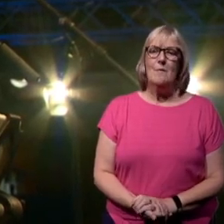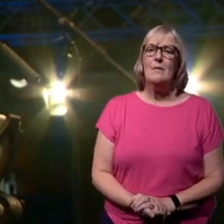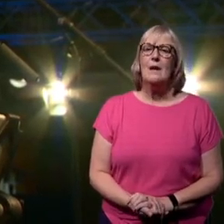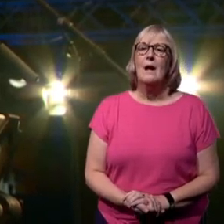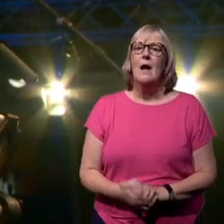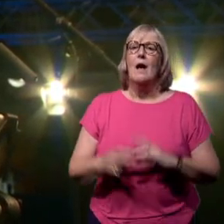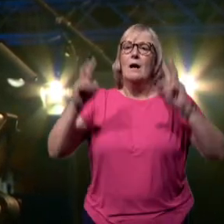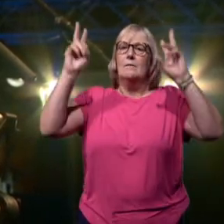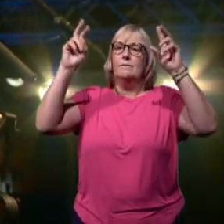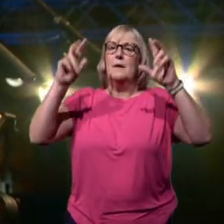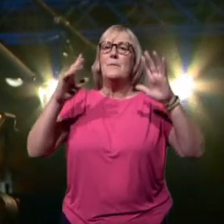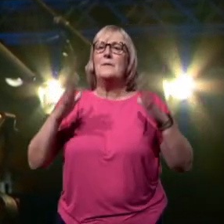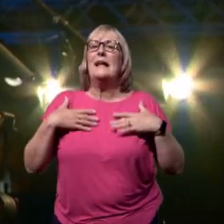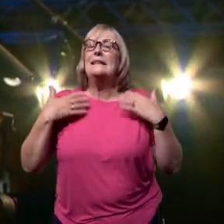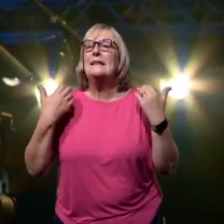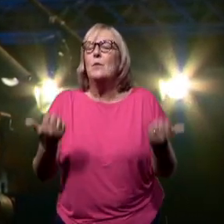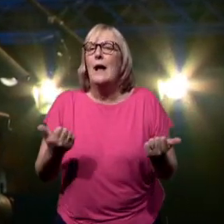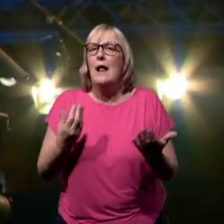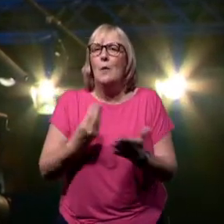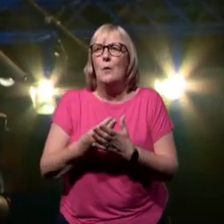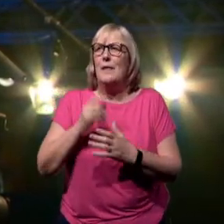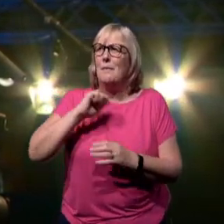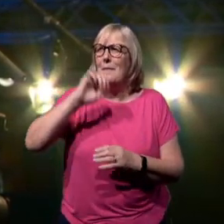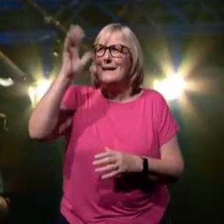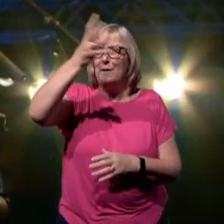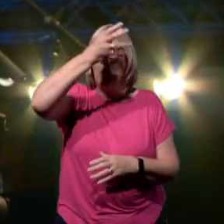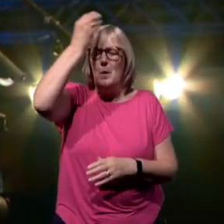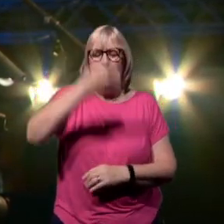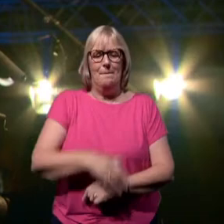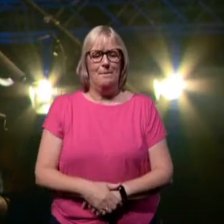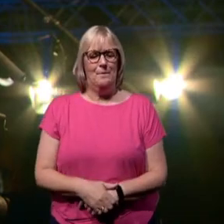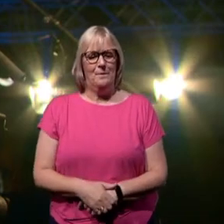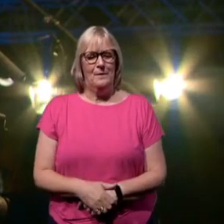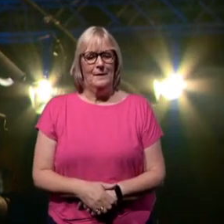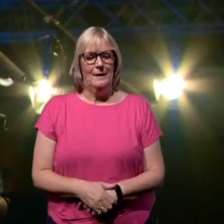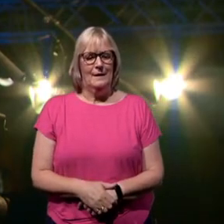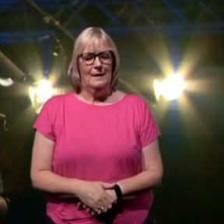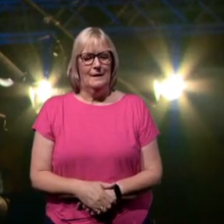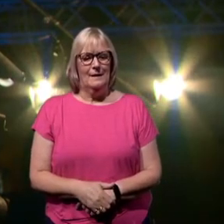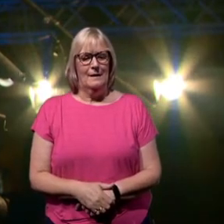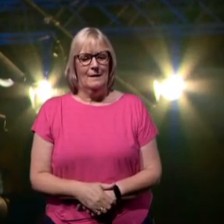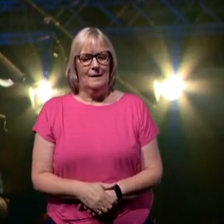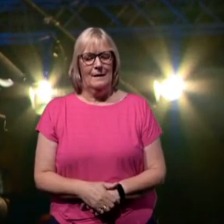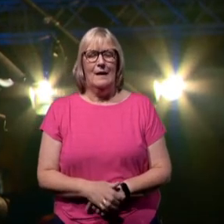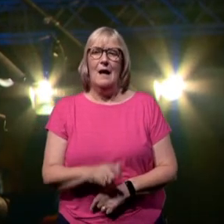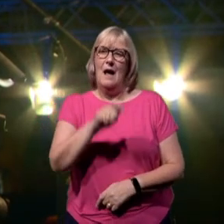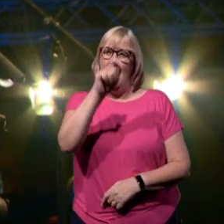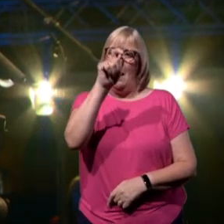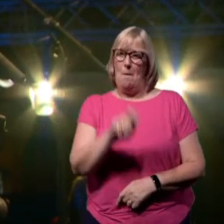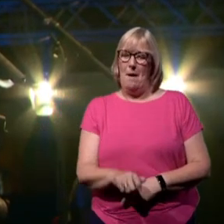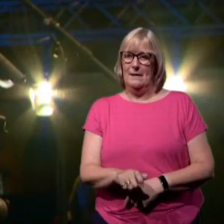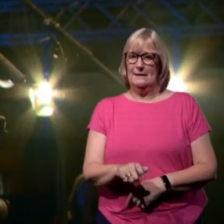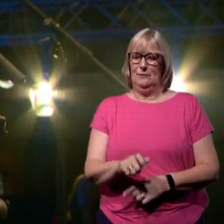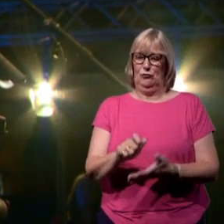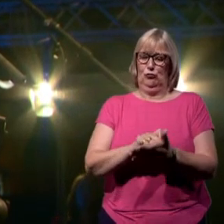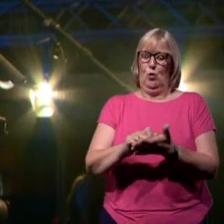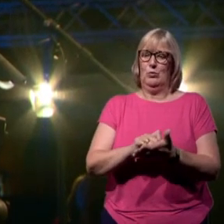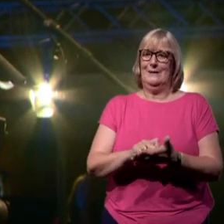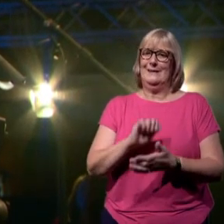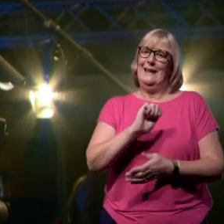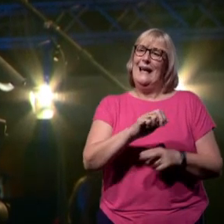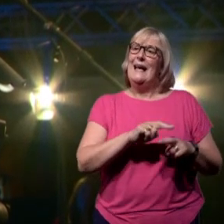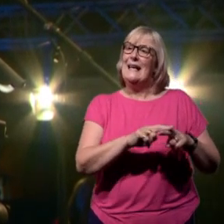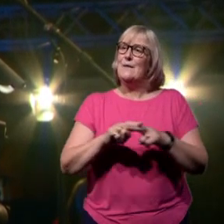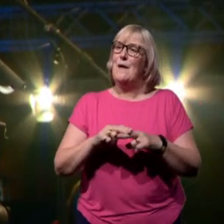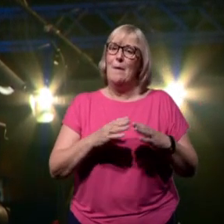With My Soul. It's a hymn that was written by a chap who lost most of his family at sea. So